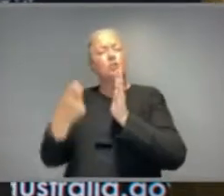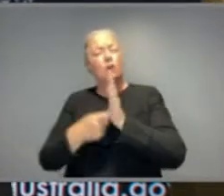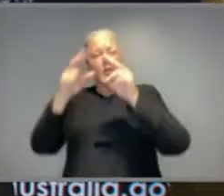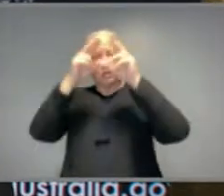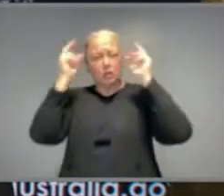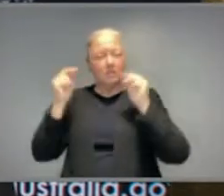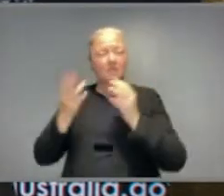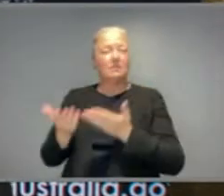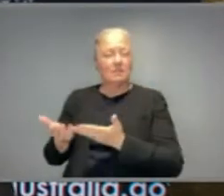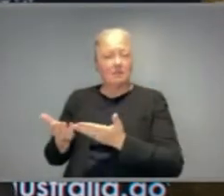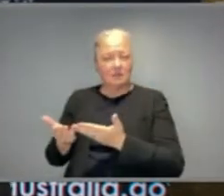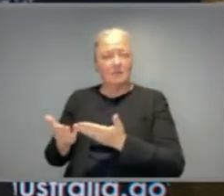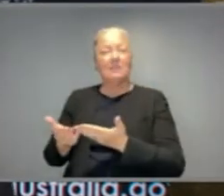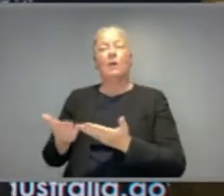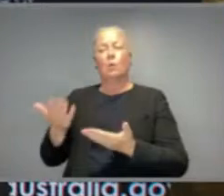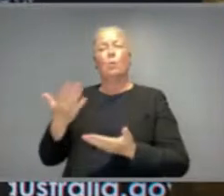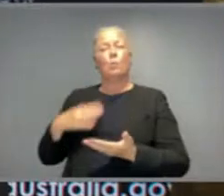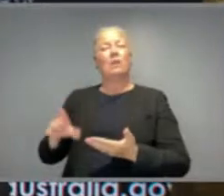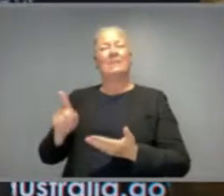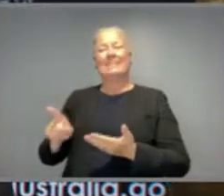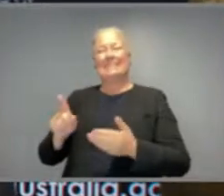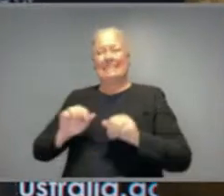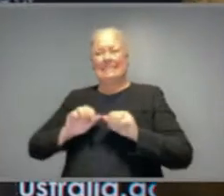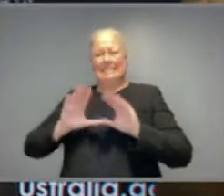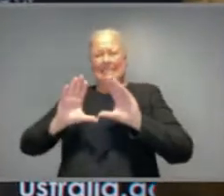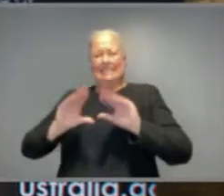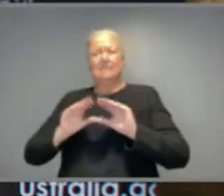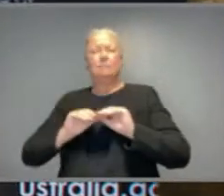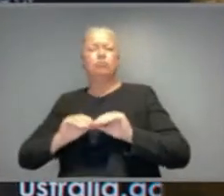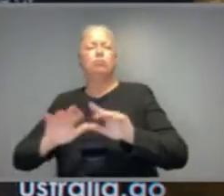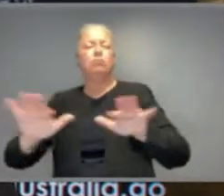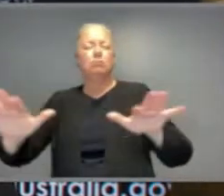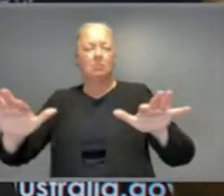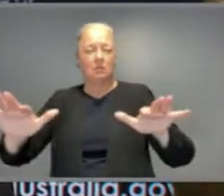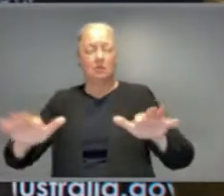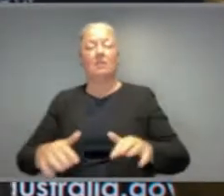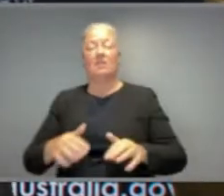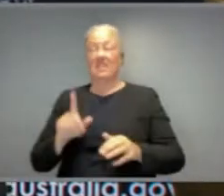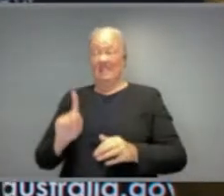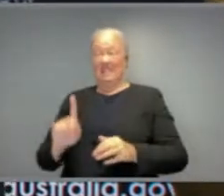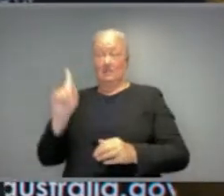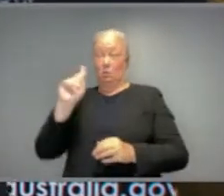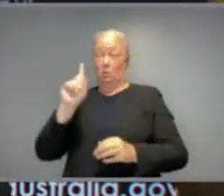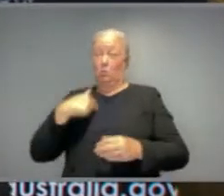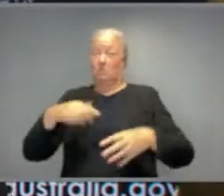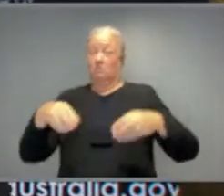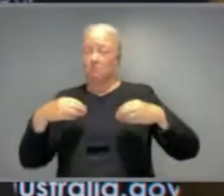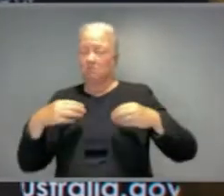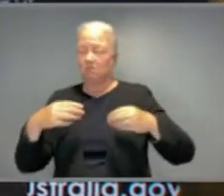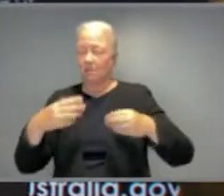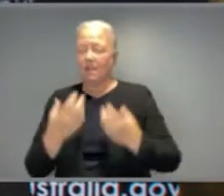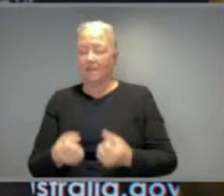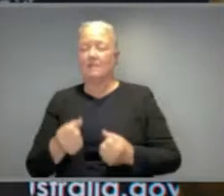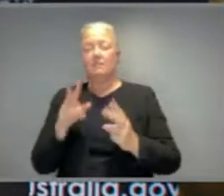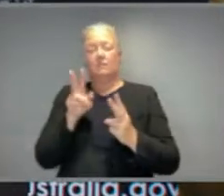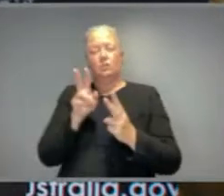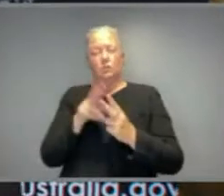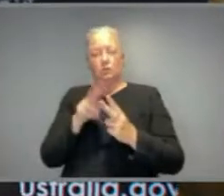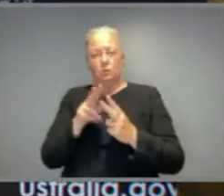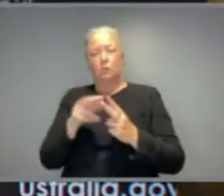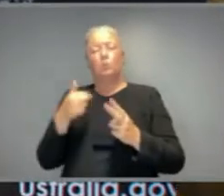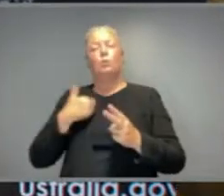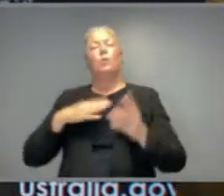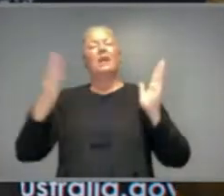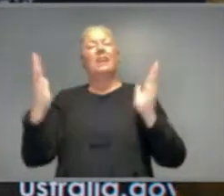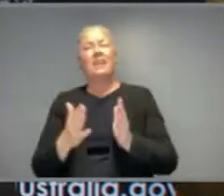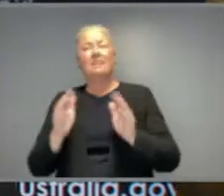community transmission. That is our strategy at the moment, and there are two reasons why we have that. The first one is to minimise that transmission in the community so that we